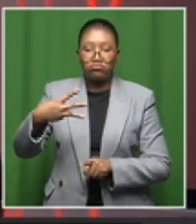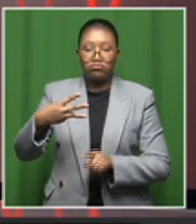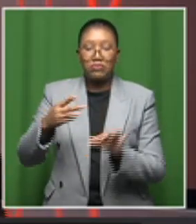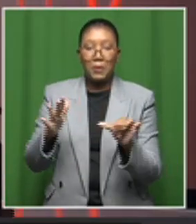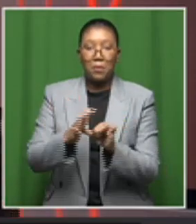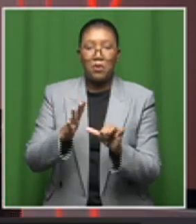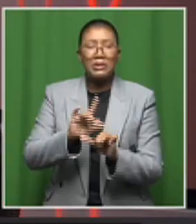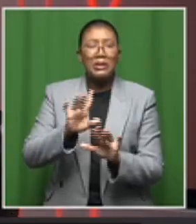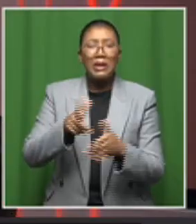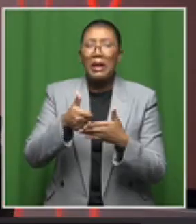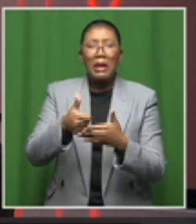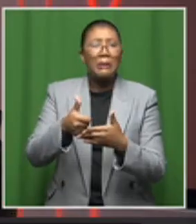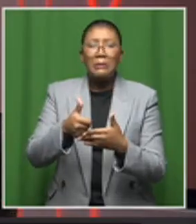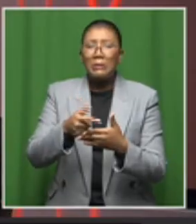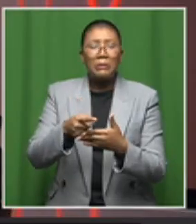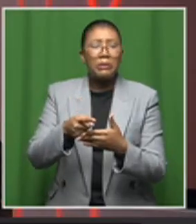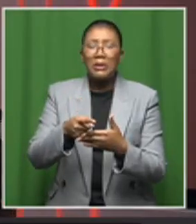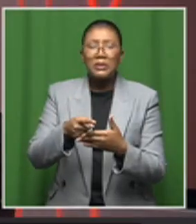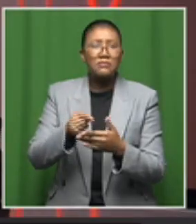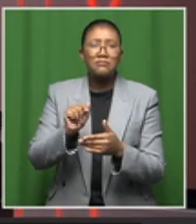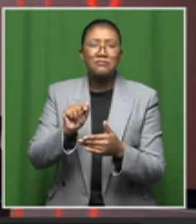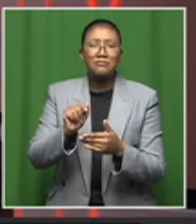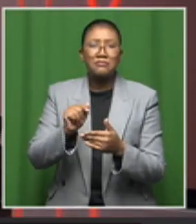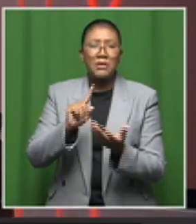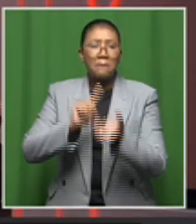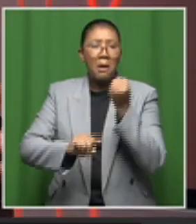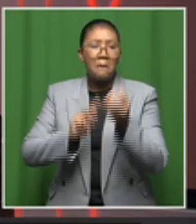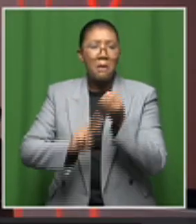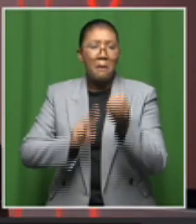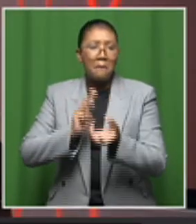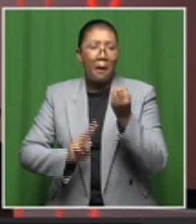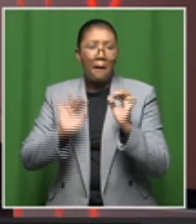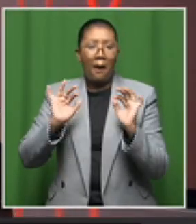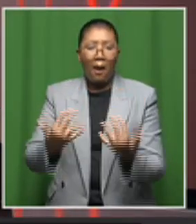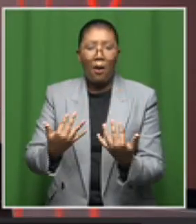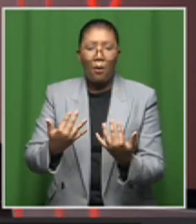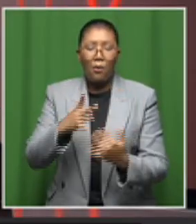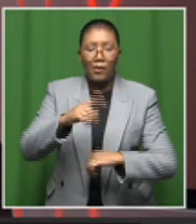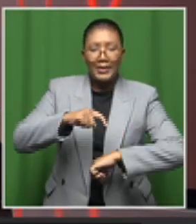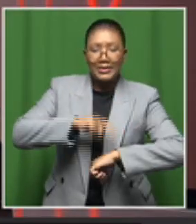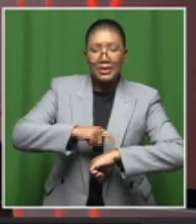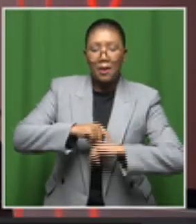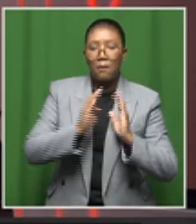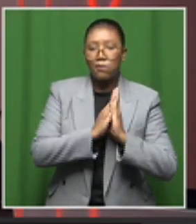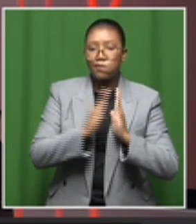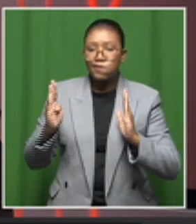maybe let's have a look at some of the timelines for seeing measurable and quantifiable results.